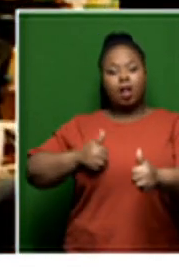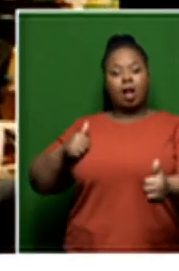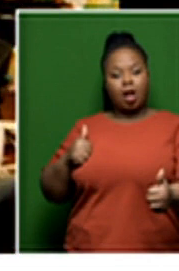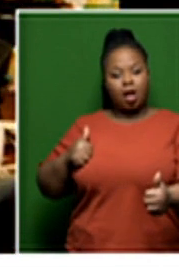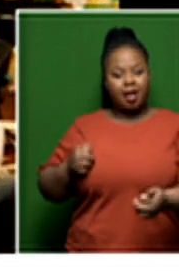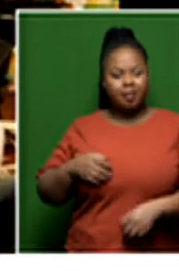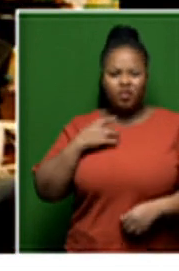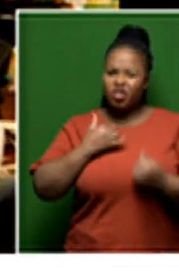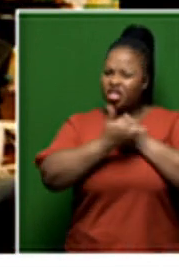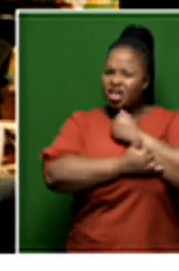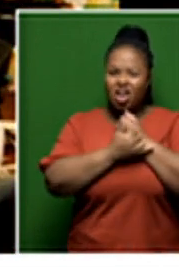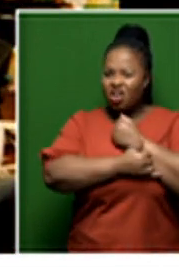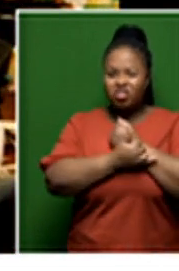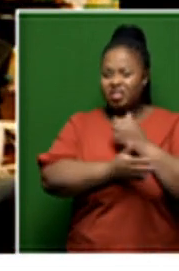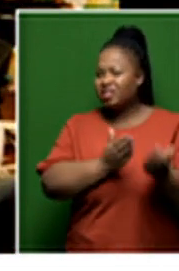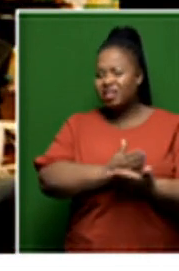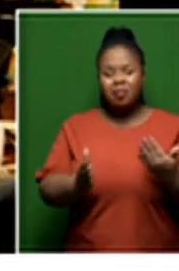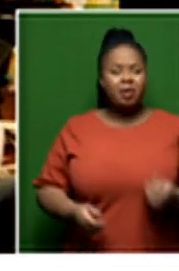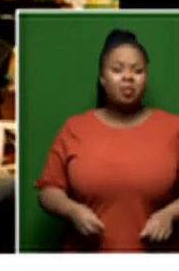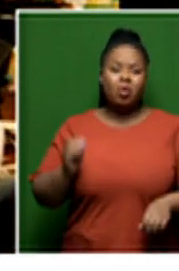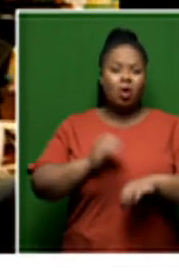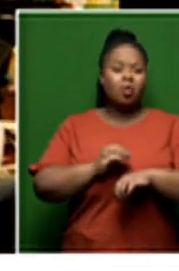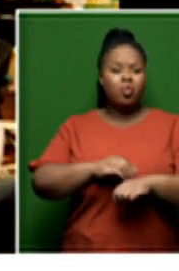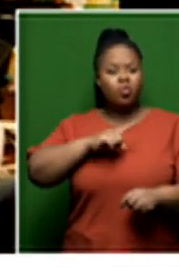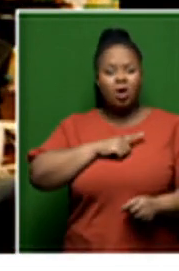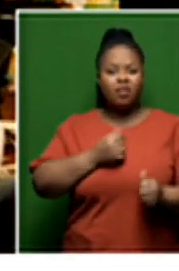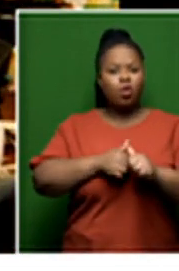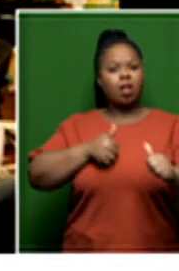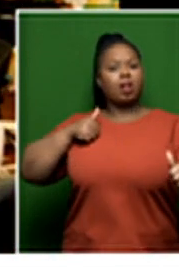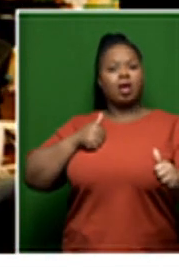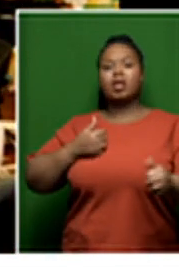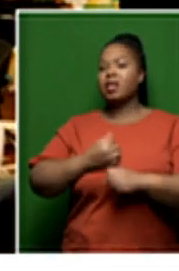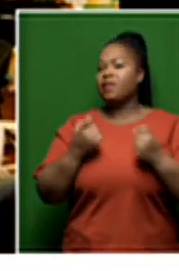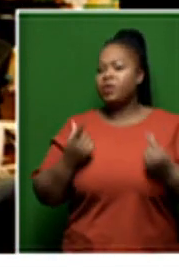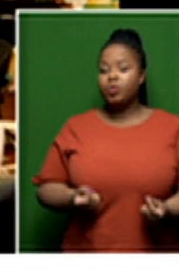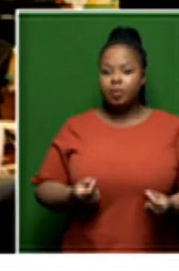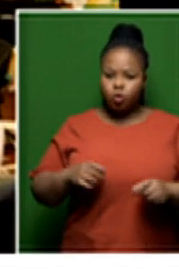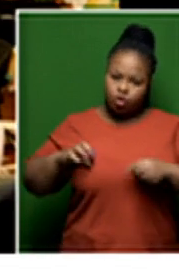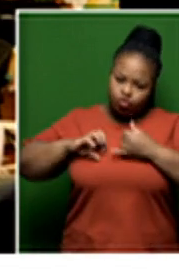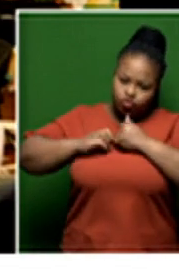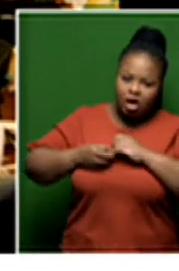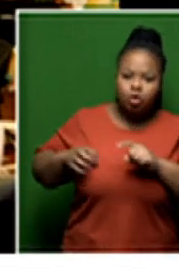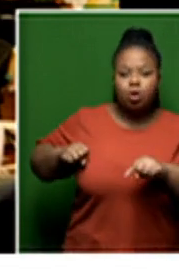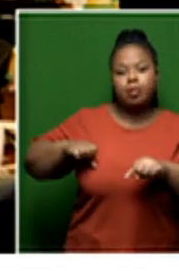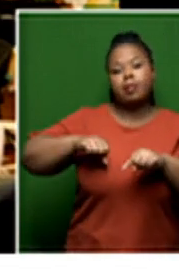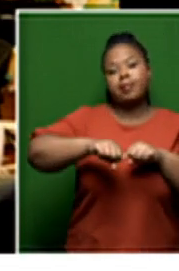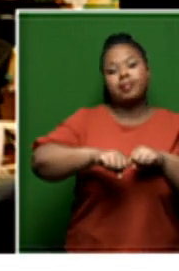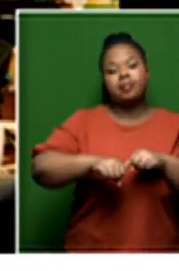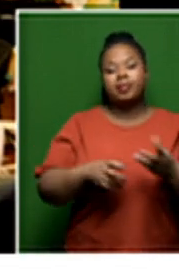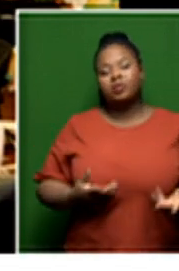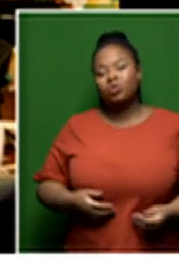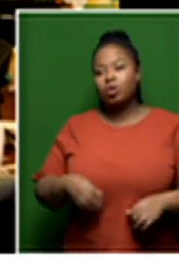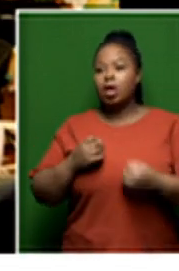right across the country, there was a huge infrastructure backlog. And while you're dealing with that, you also had to deal with new problems.